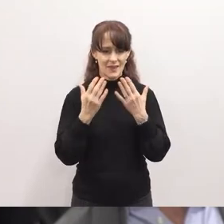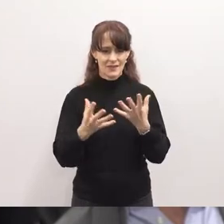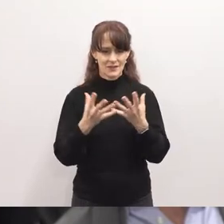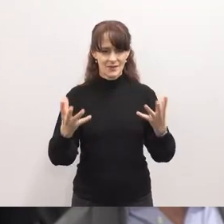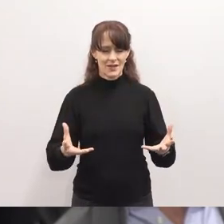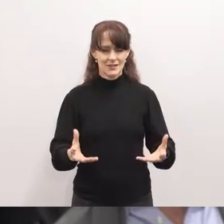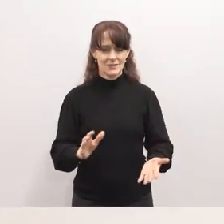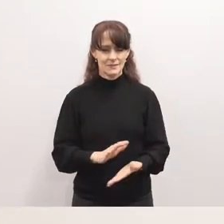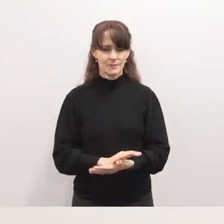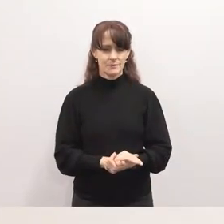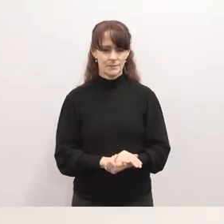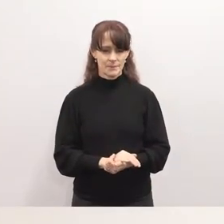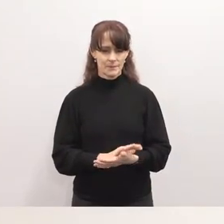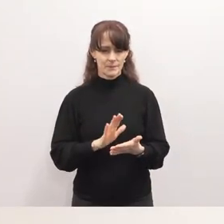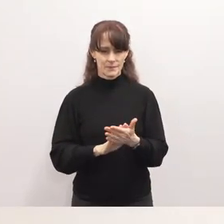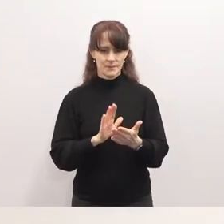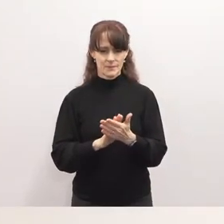much.